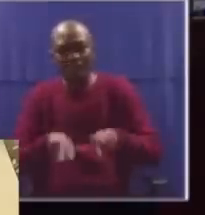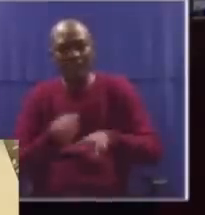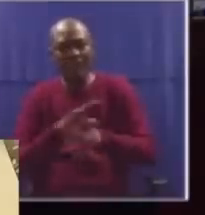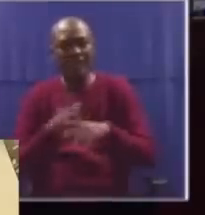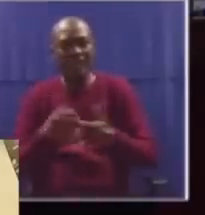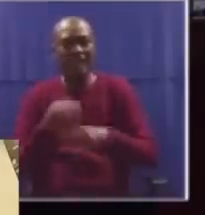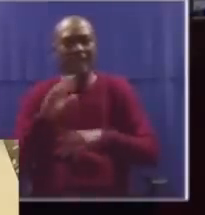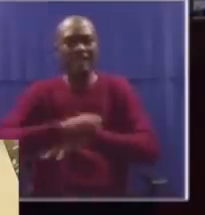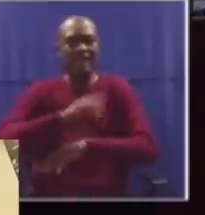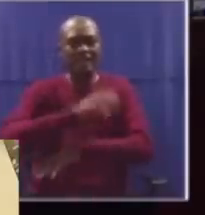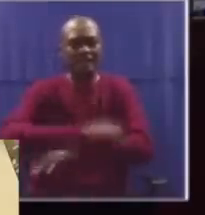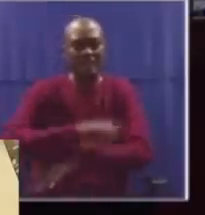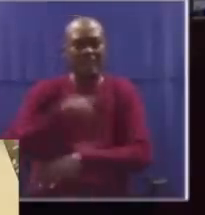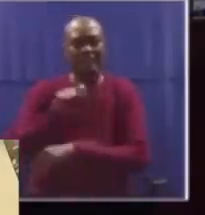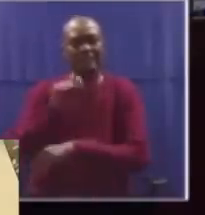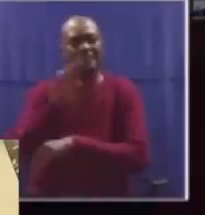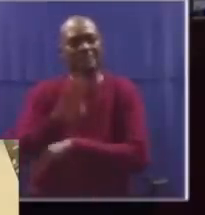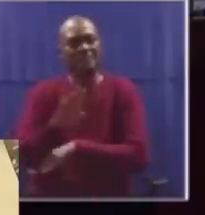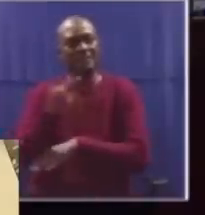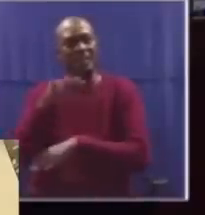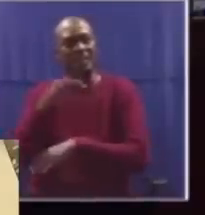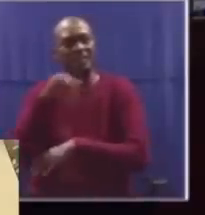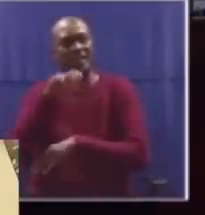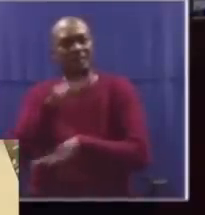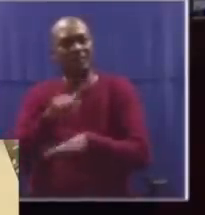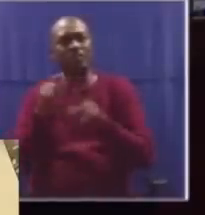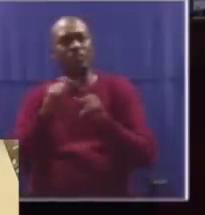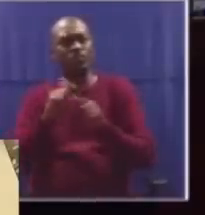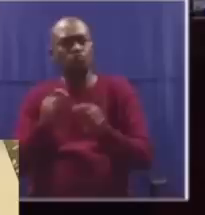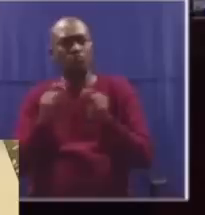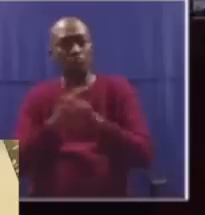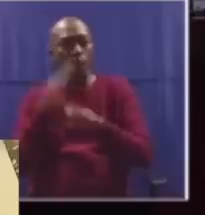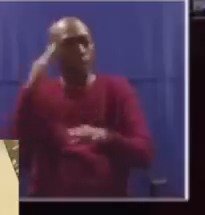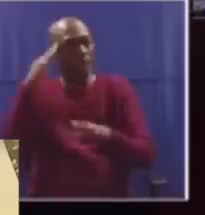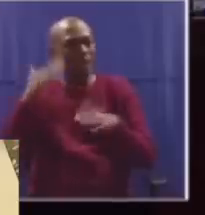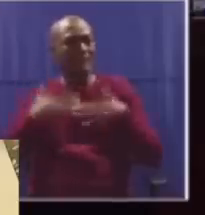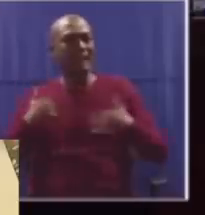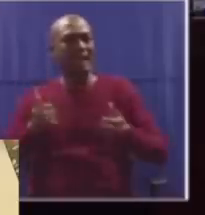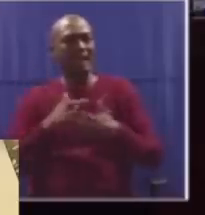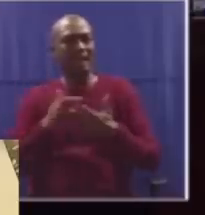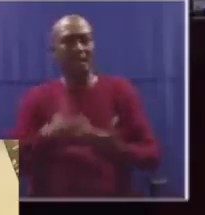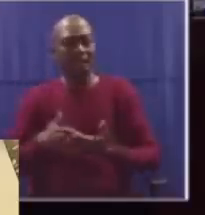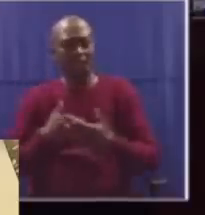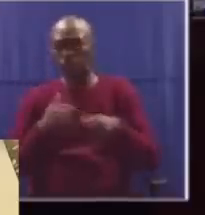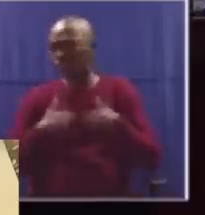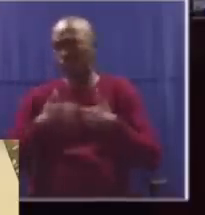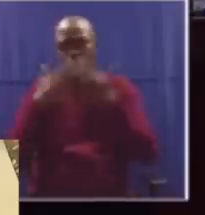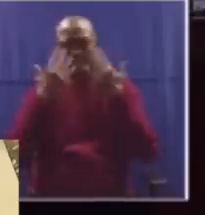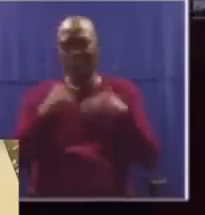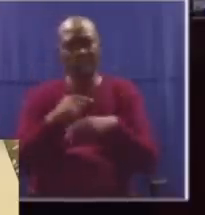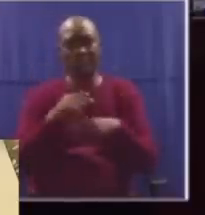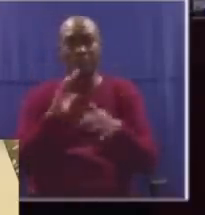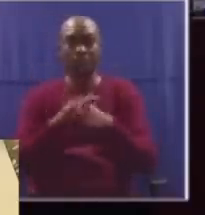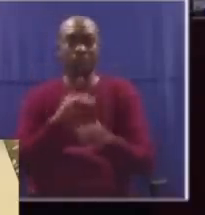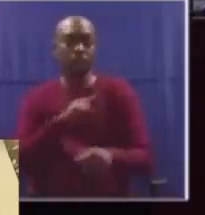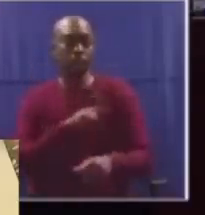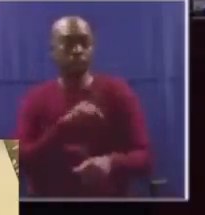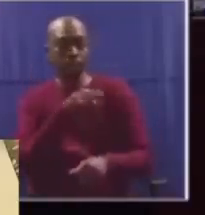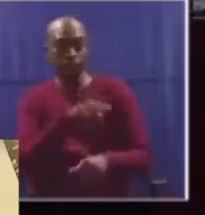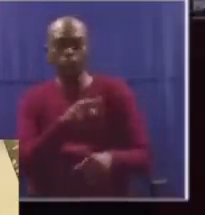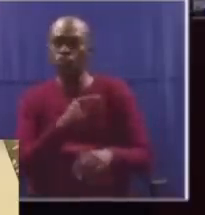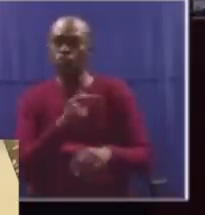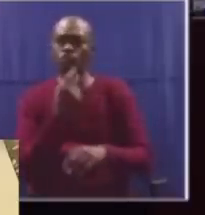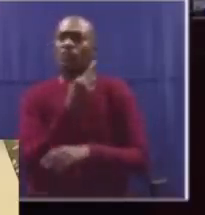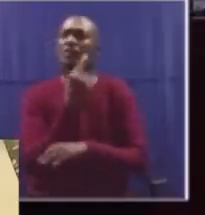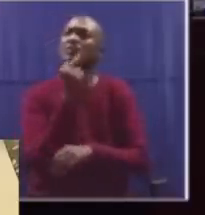chemotherapy, TB, and HIV treatment, or mental health care? We do not know because you have refused to